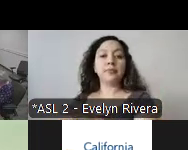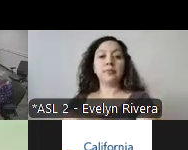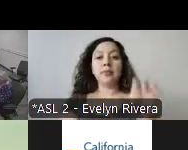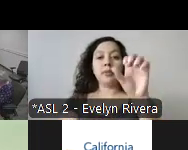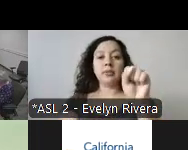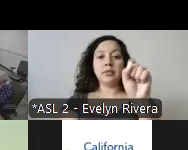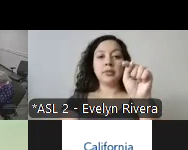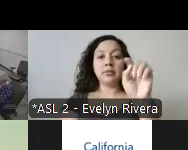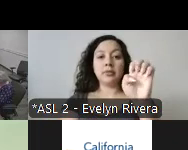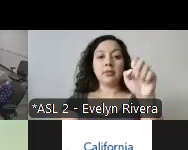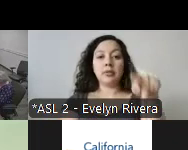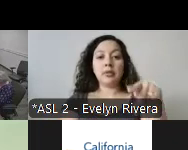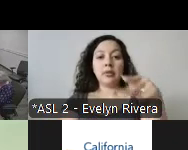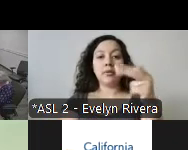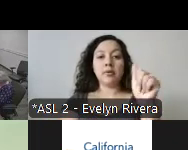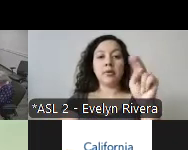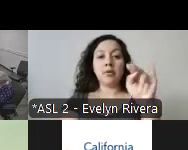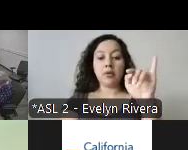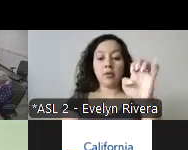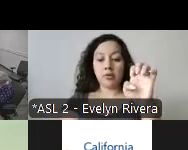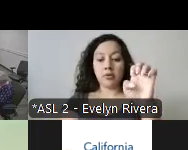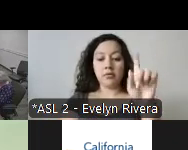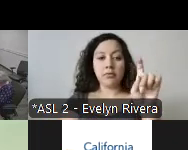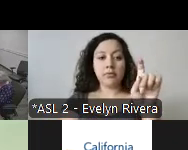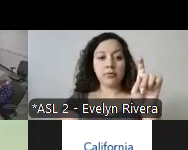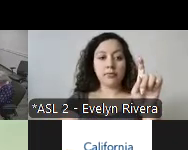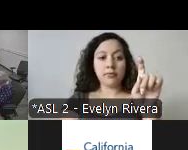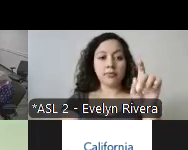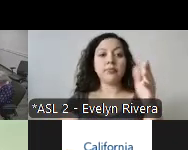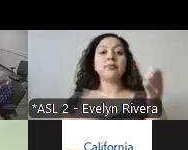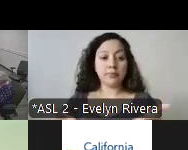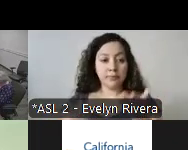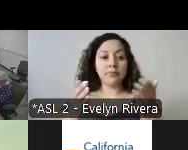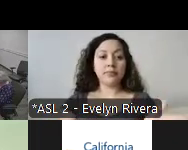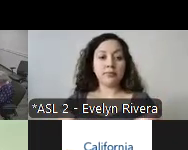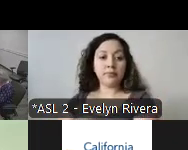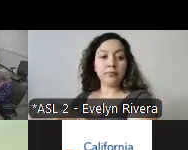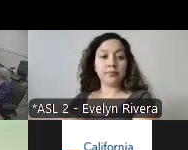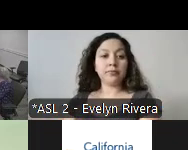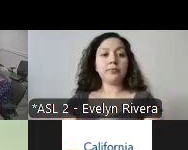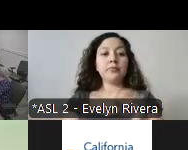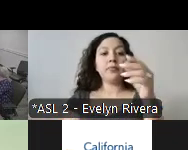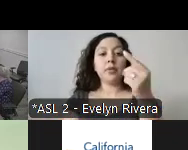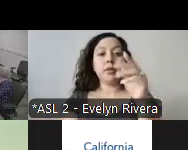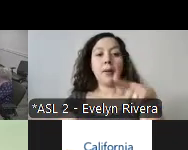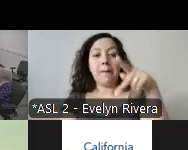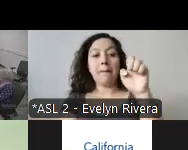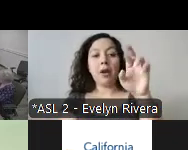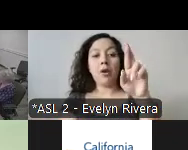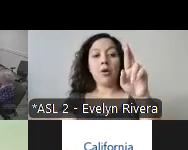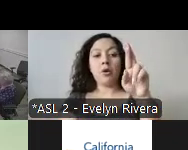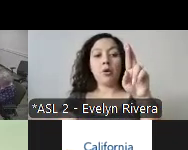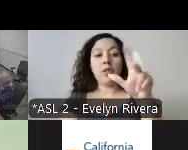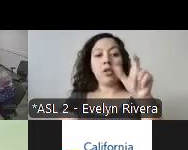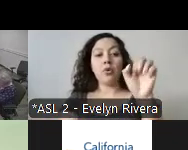Here. Assembly Member Pellerin? I'm here on her behalf. Great. Dr. Kazi? Here.